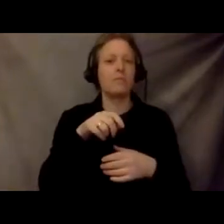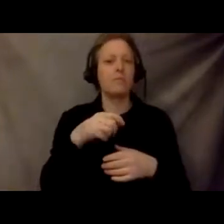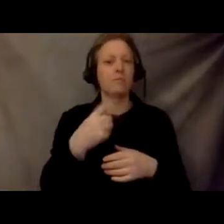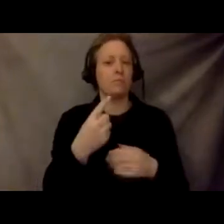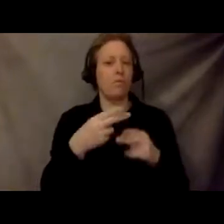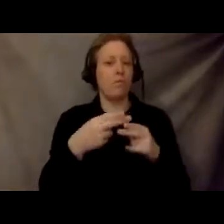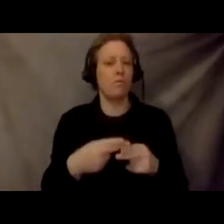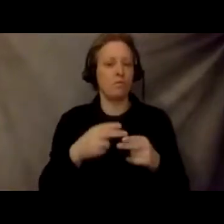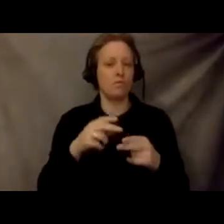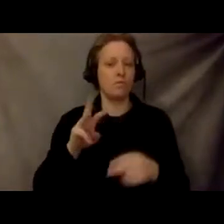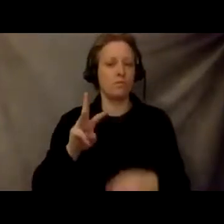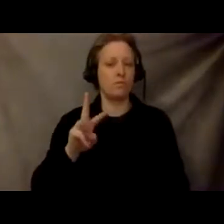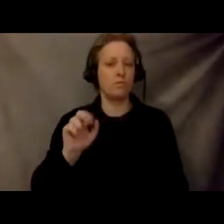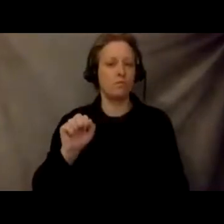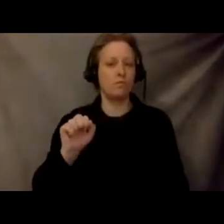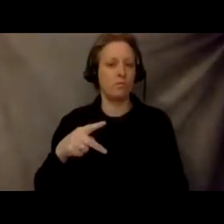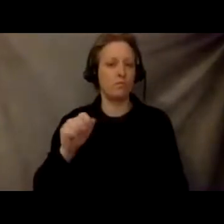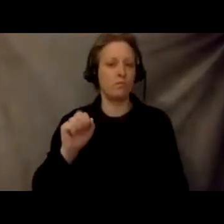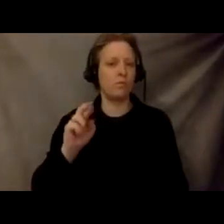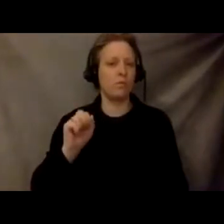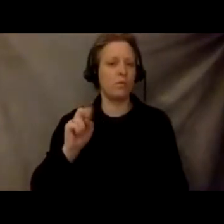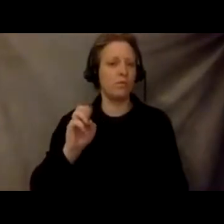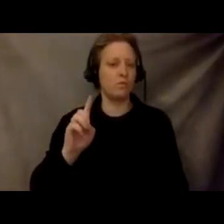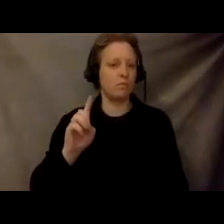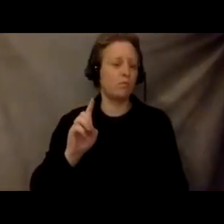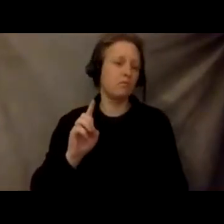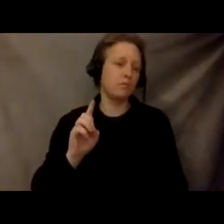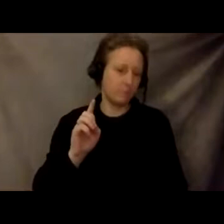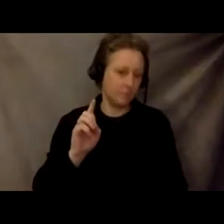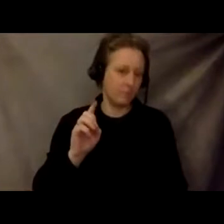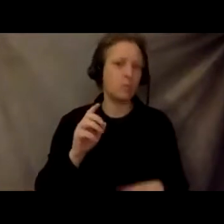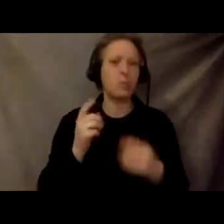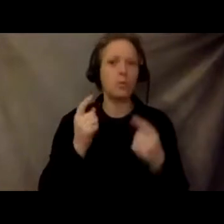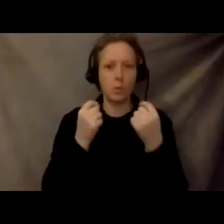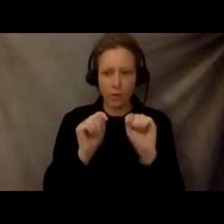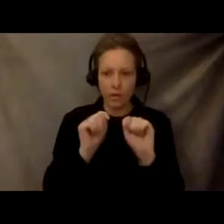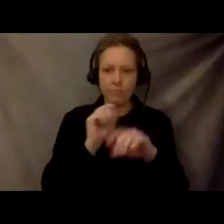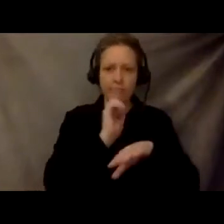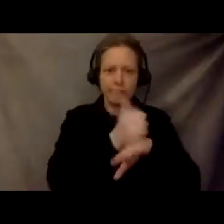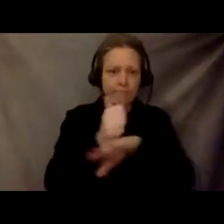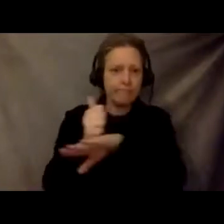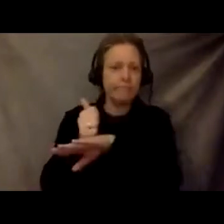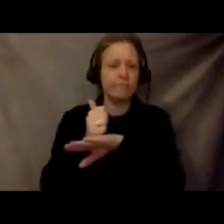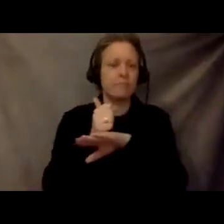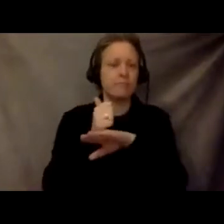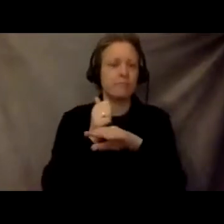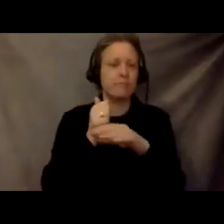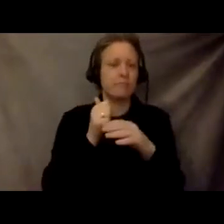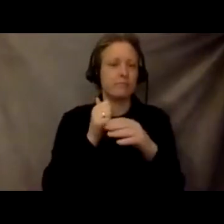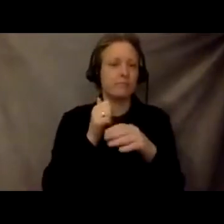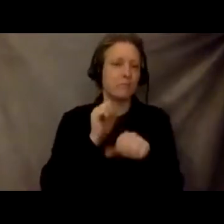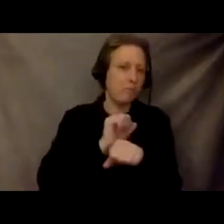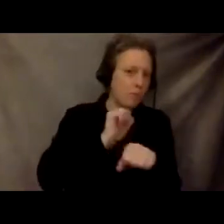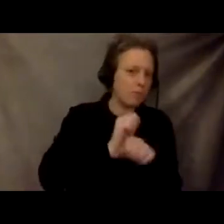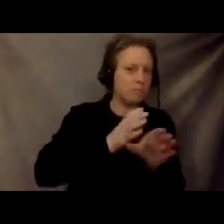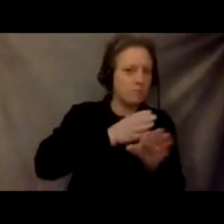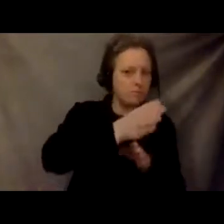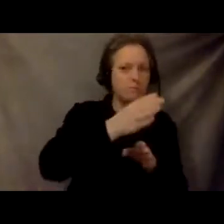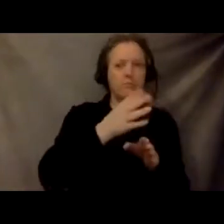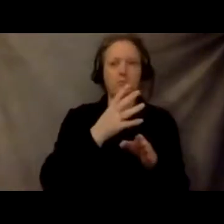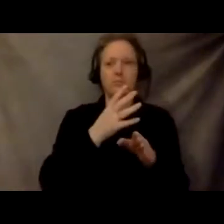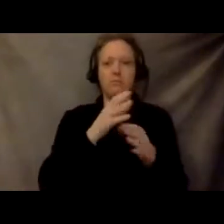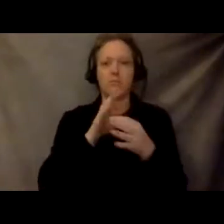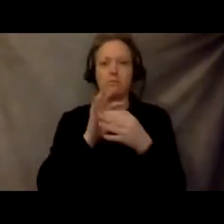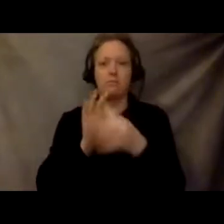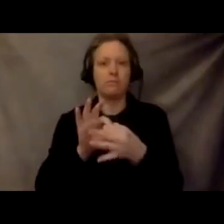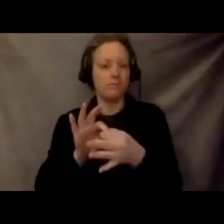trying to find activities for folks that are meaningful to them in their life. And by that, I mean jobs. And so you treat the